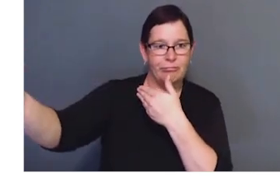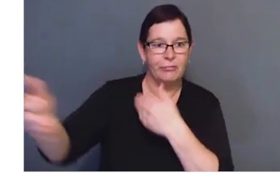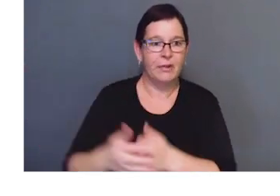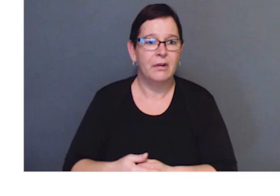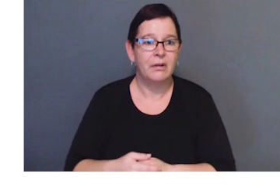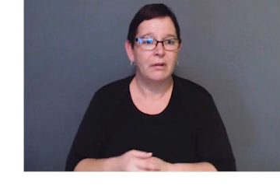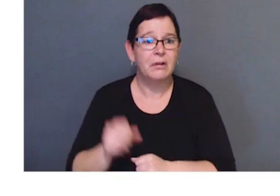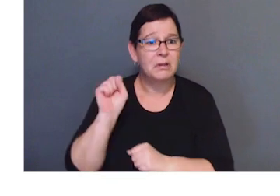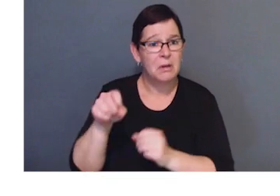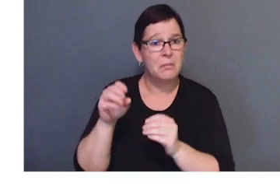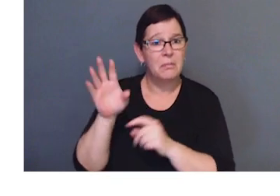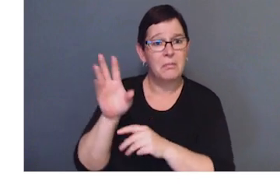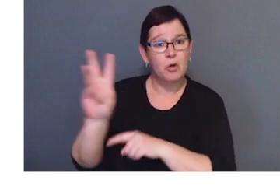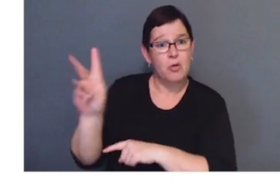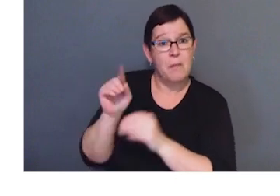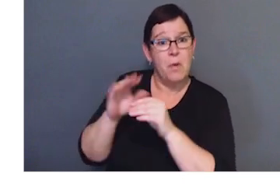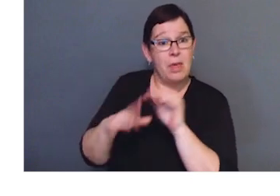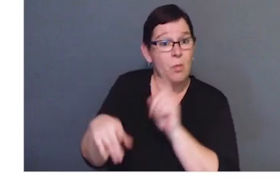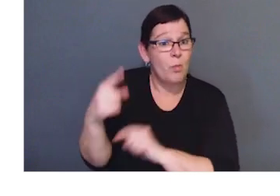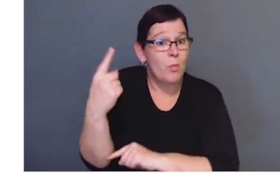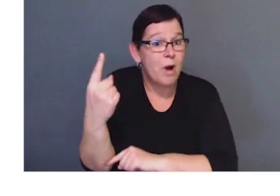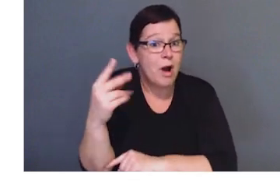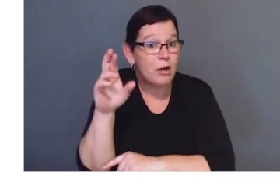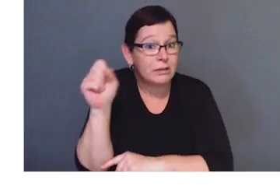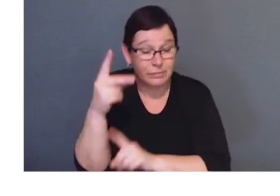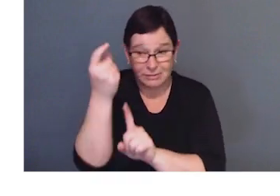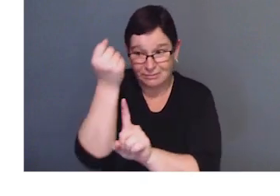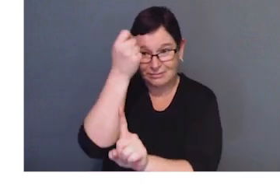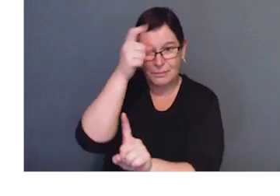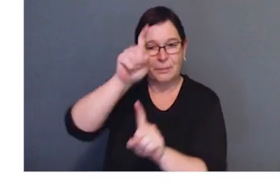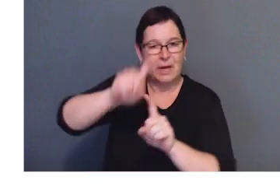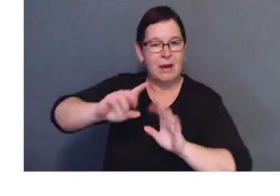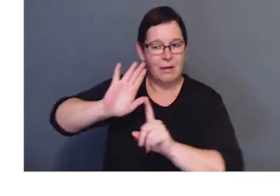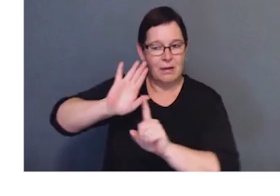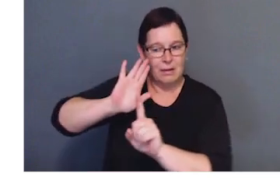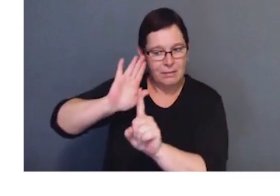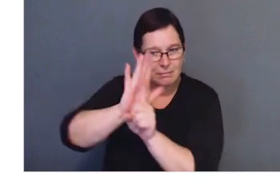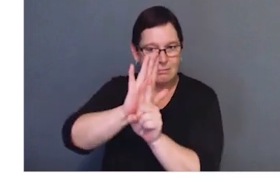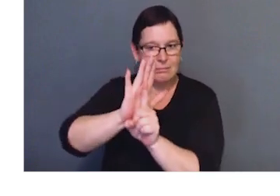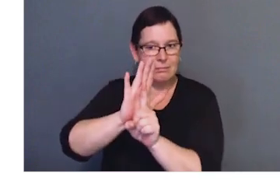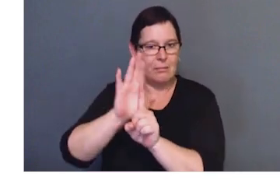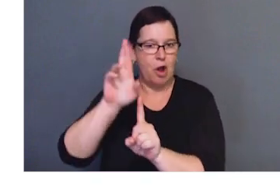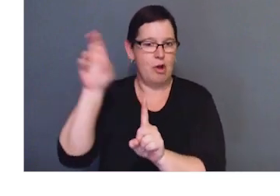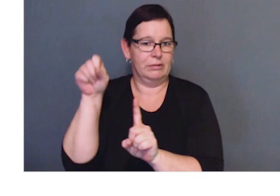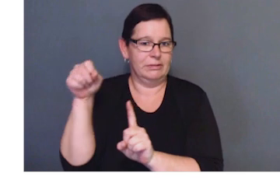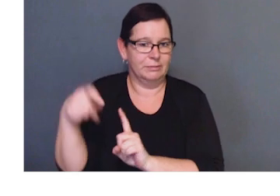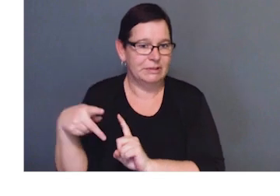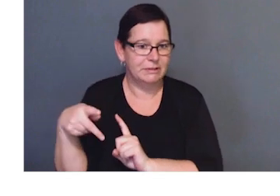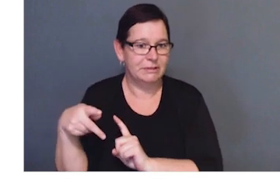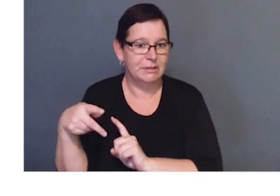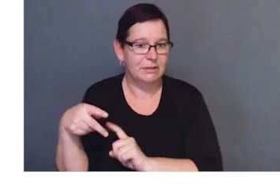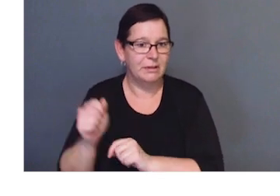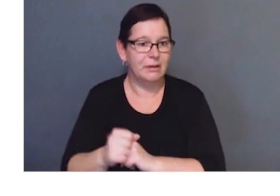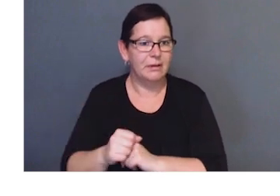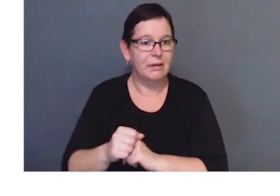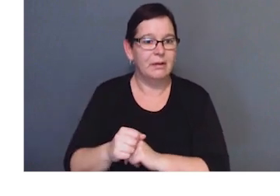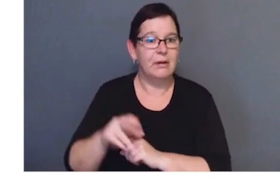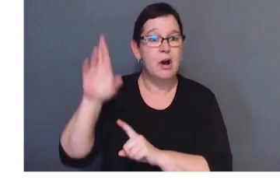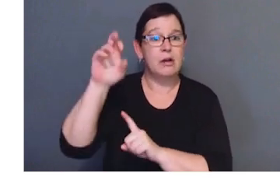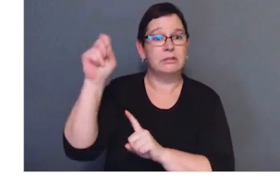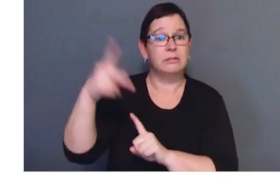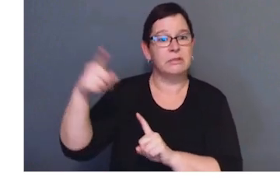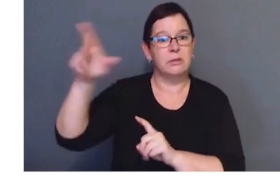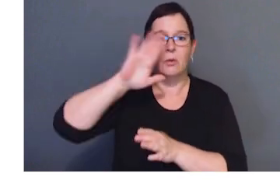as you are the owner of each RRSP. Your RRSP issuer will not withhold tax